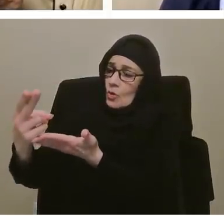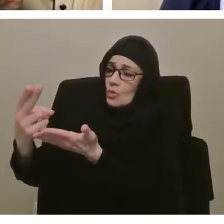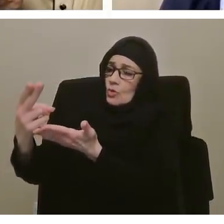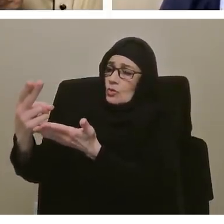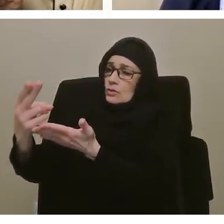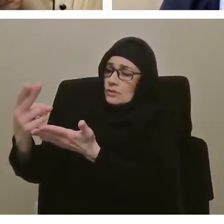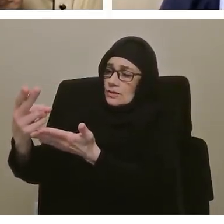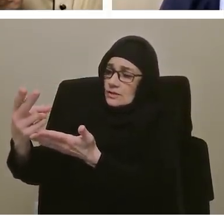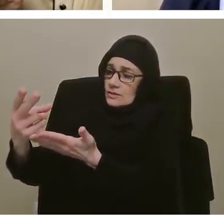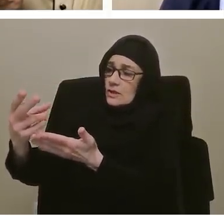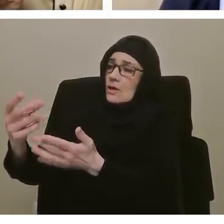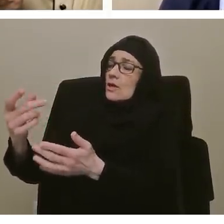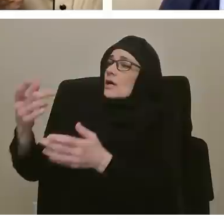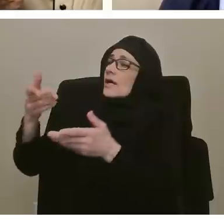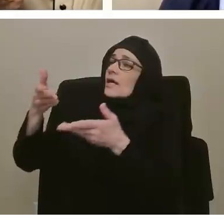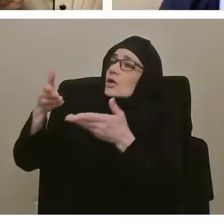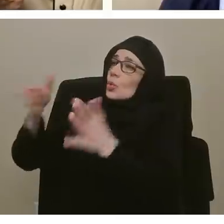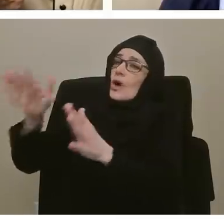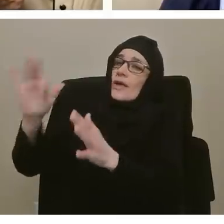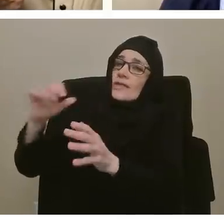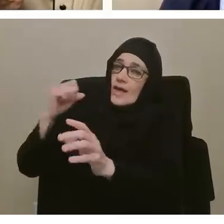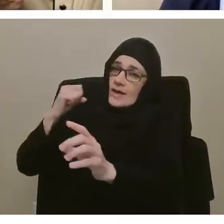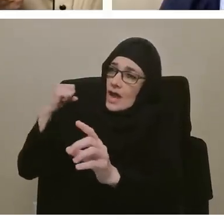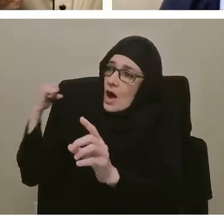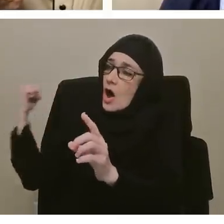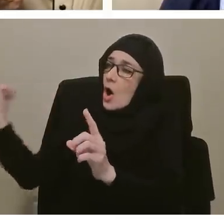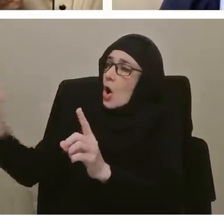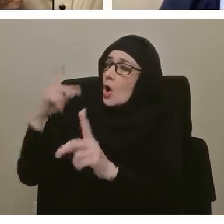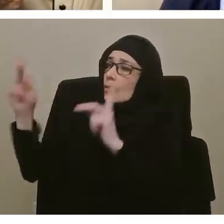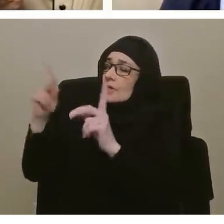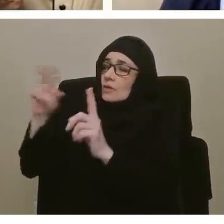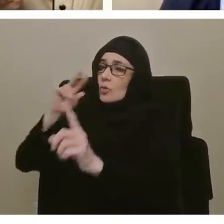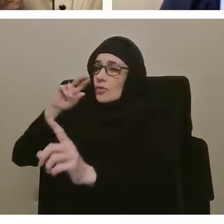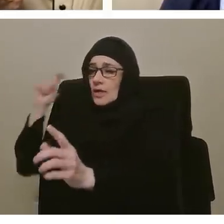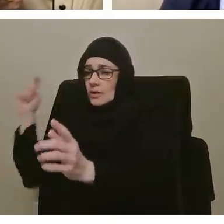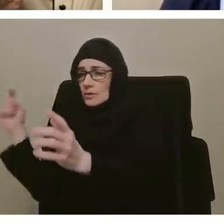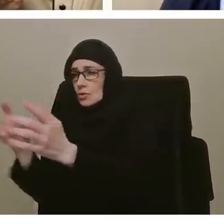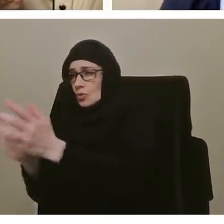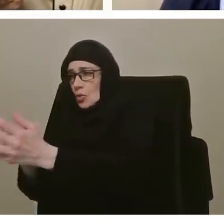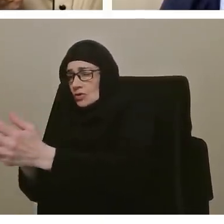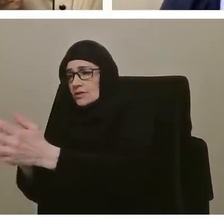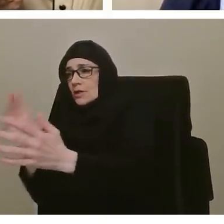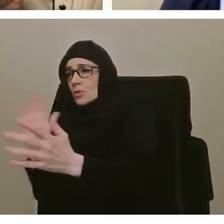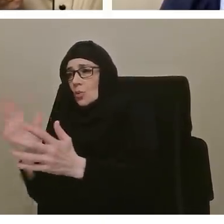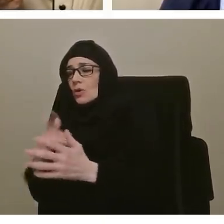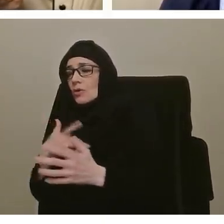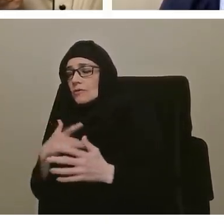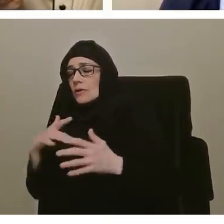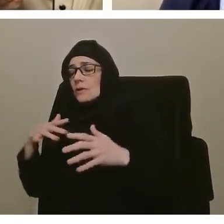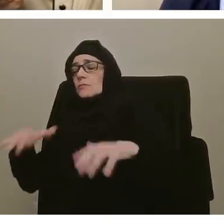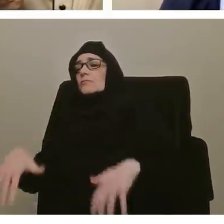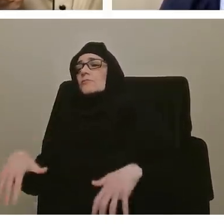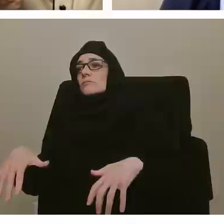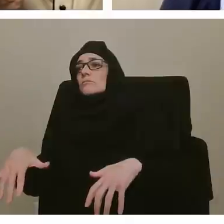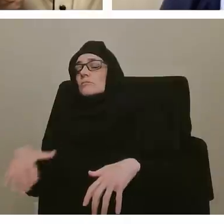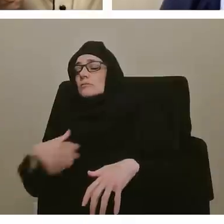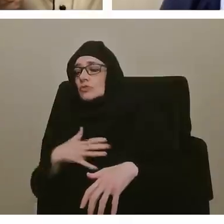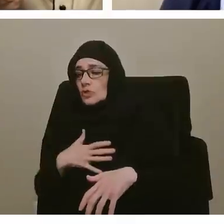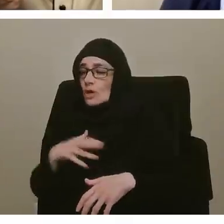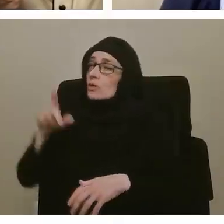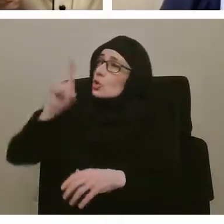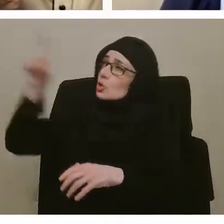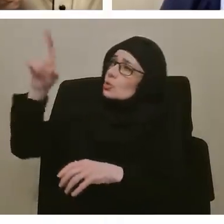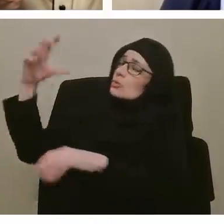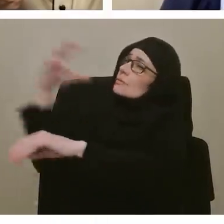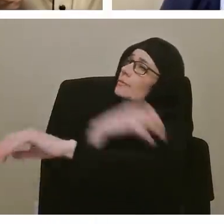everyone around it will tremble. Mm-hmm. Ya Allah, you are Al-Kabir, Al-Muta'al, you are the Almighty One. And you know the haqiqah